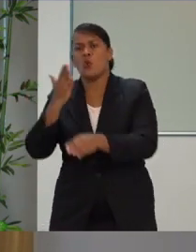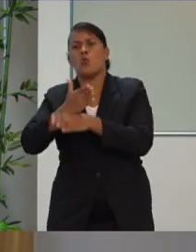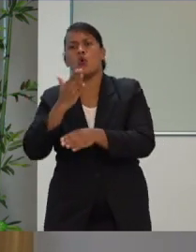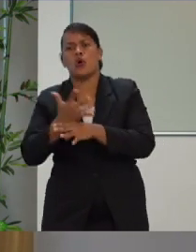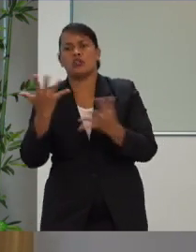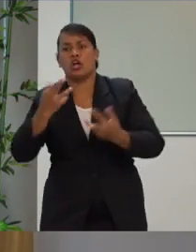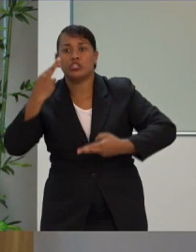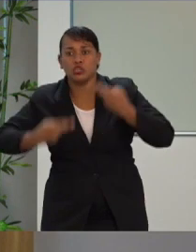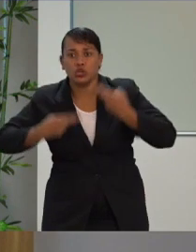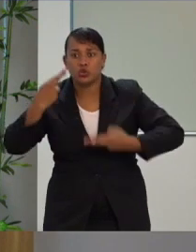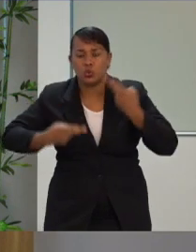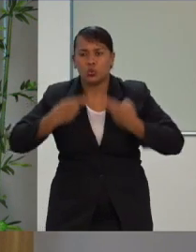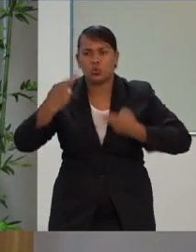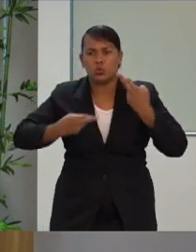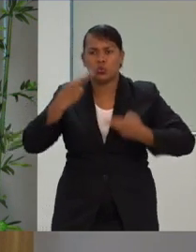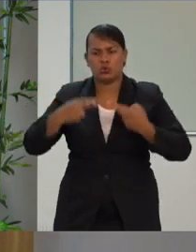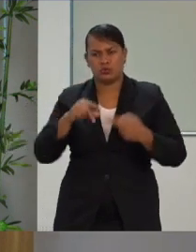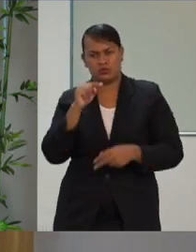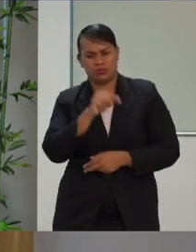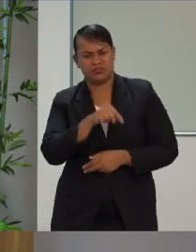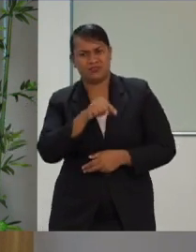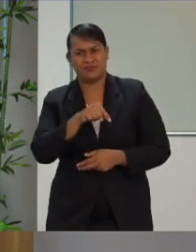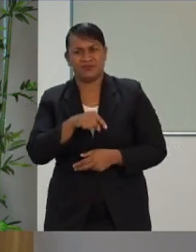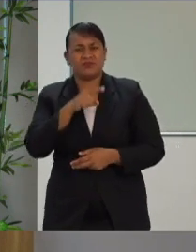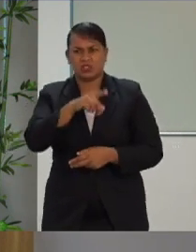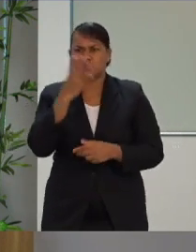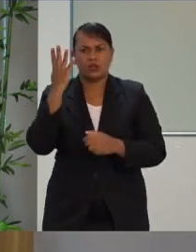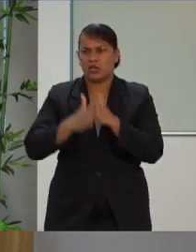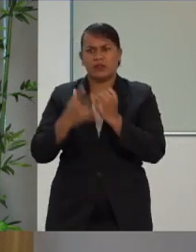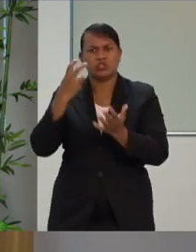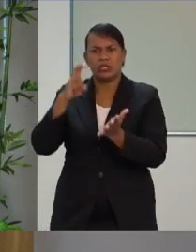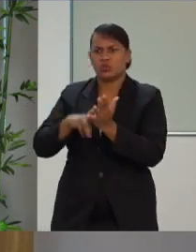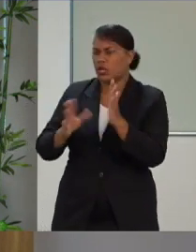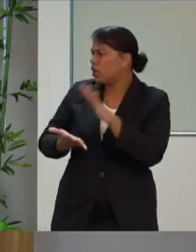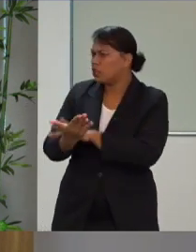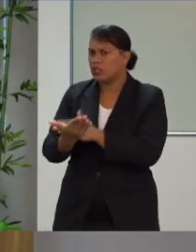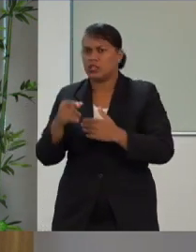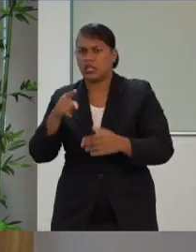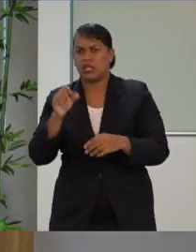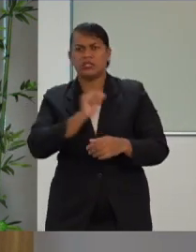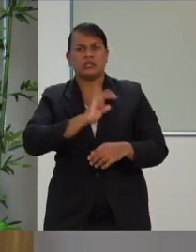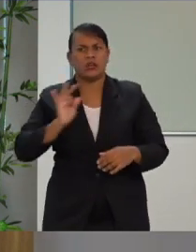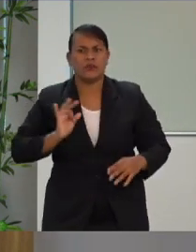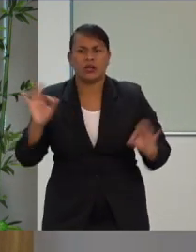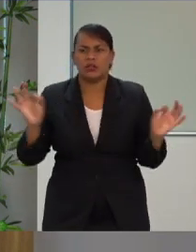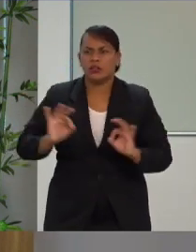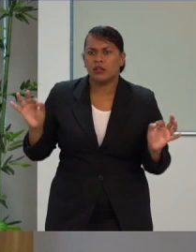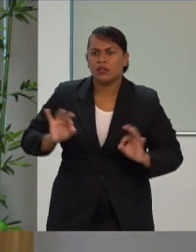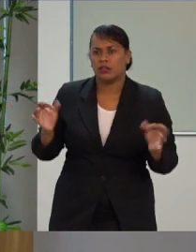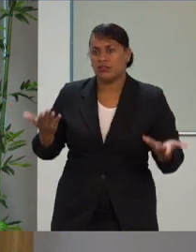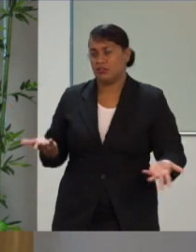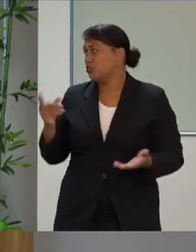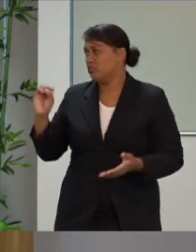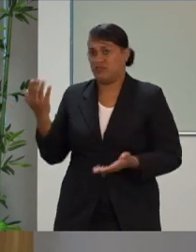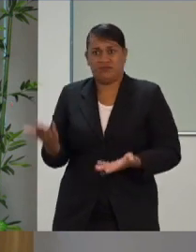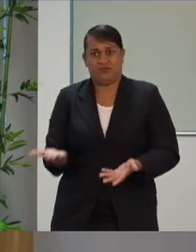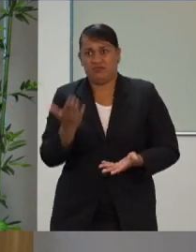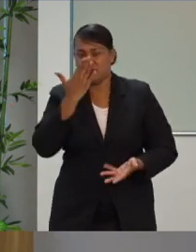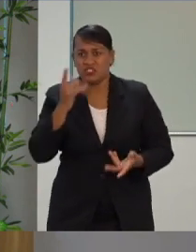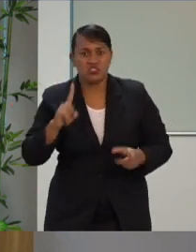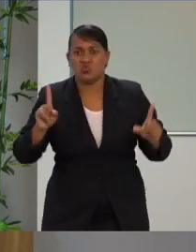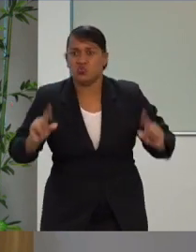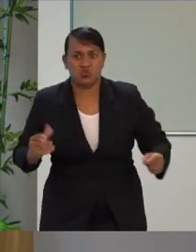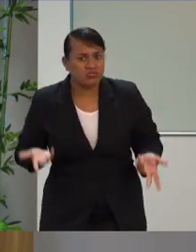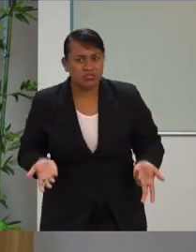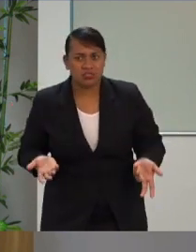and but she's never been registered as an employee. So she's never been registered as an employee, so it's not